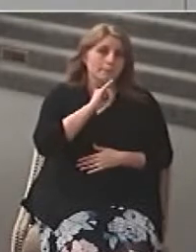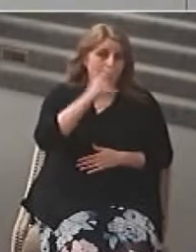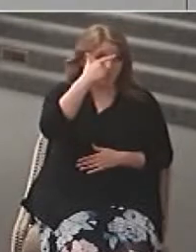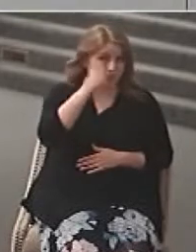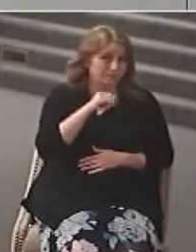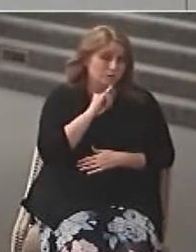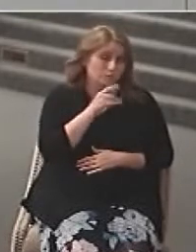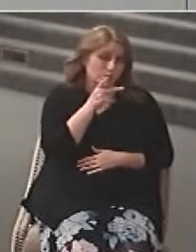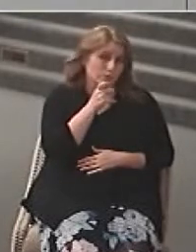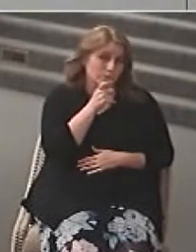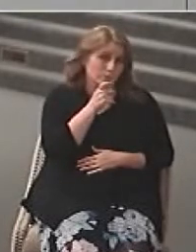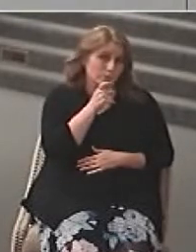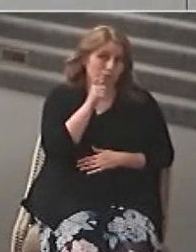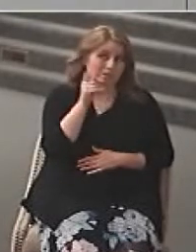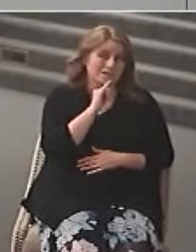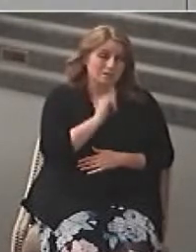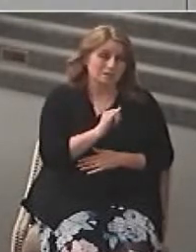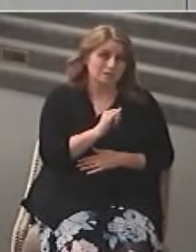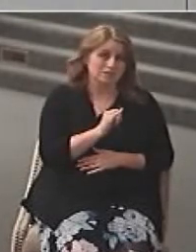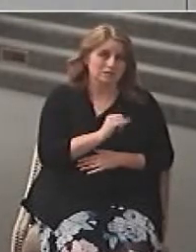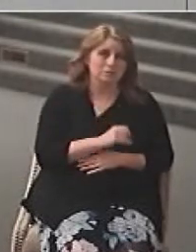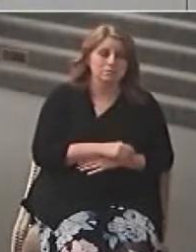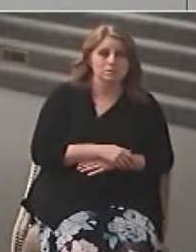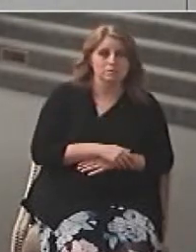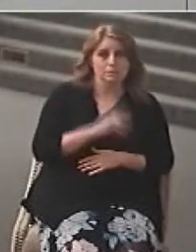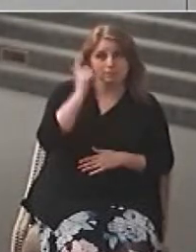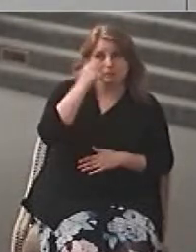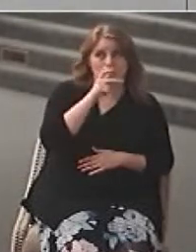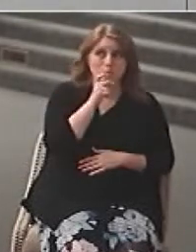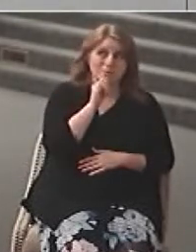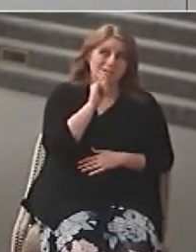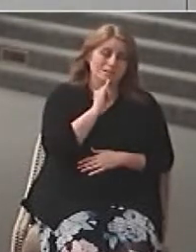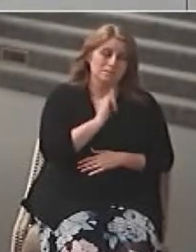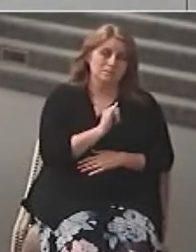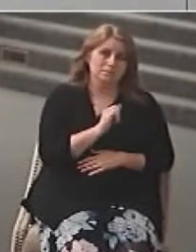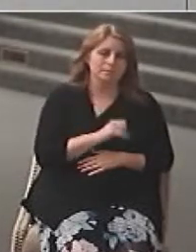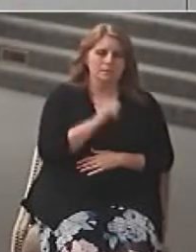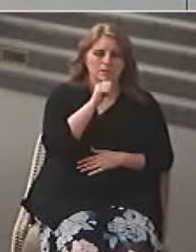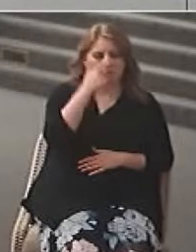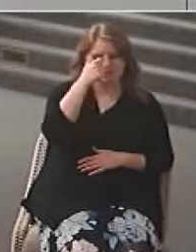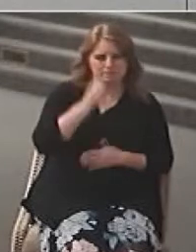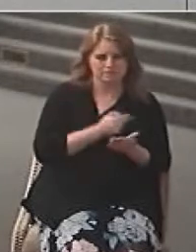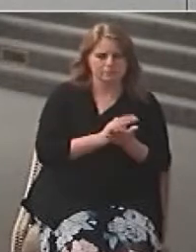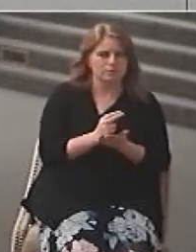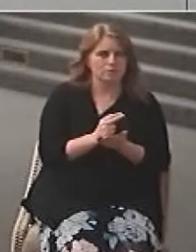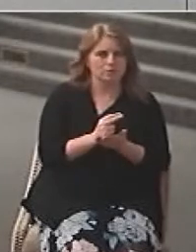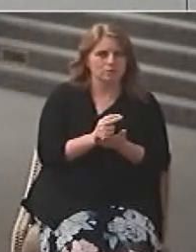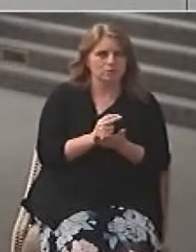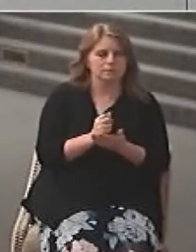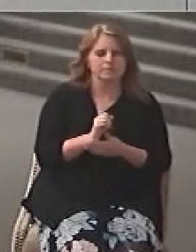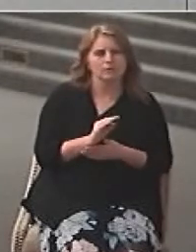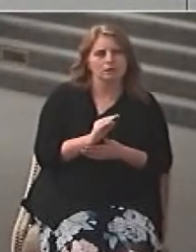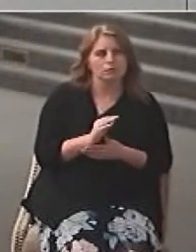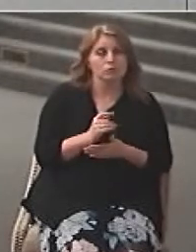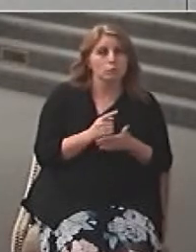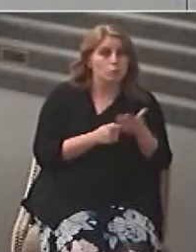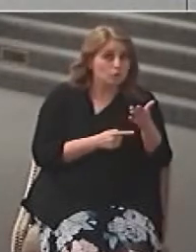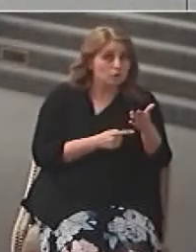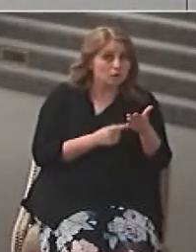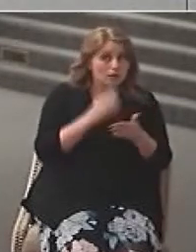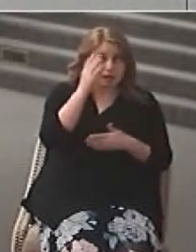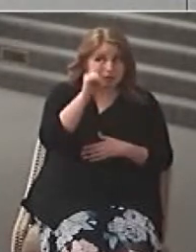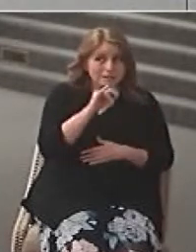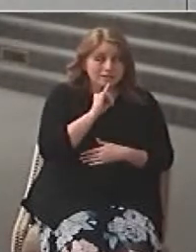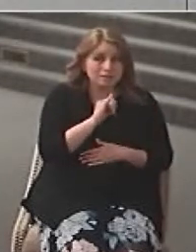He is. Because of who He is. It's not because of the fact that of what He is. No,